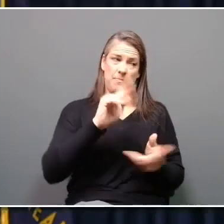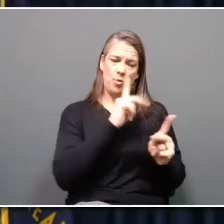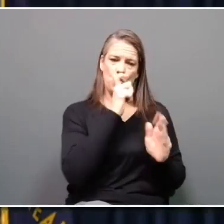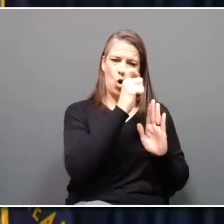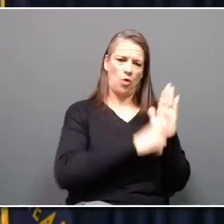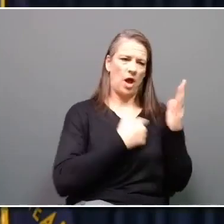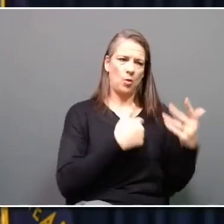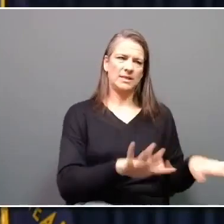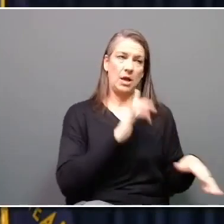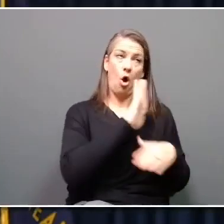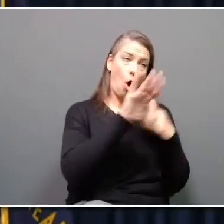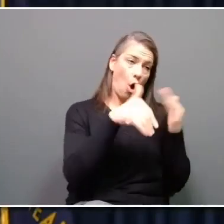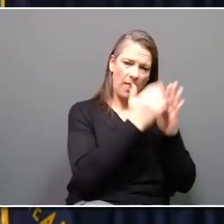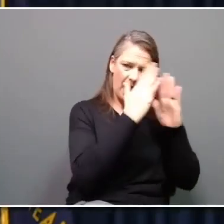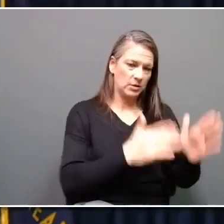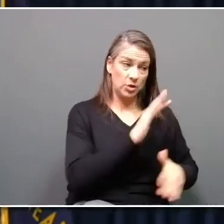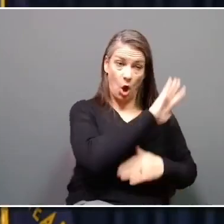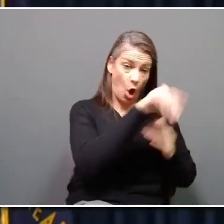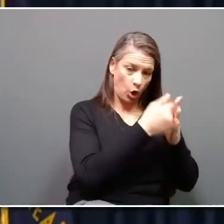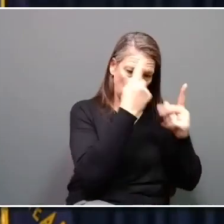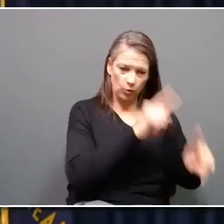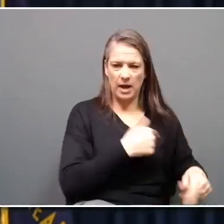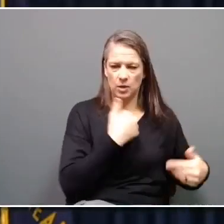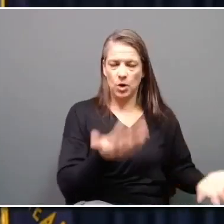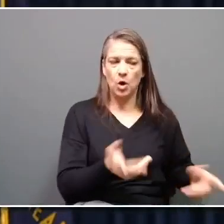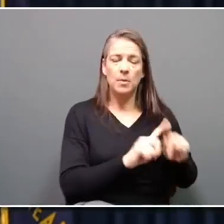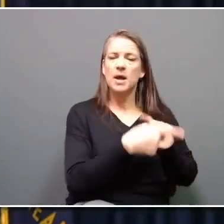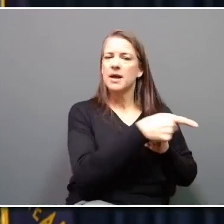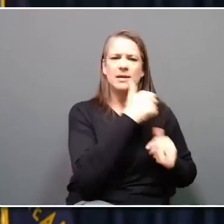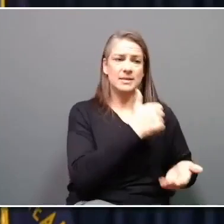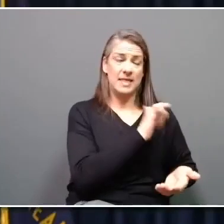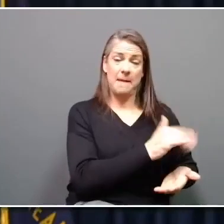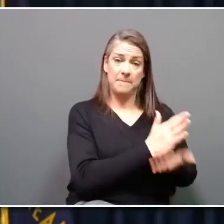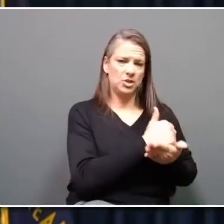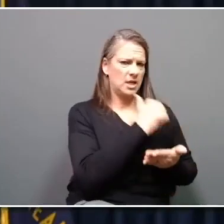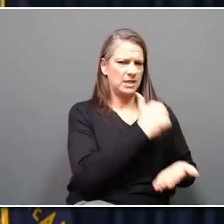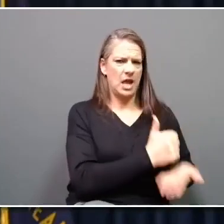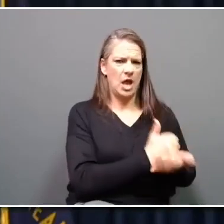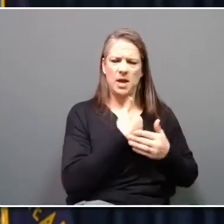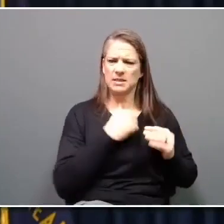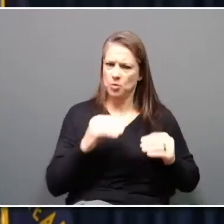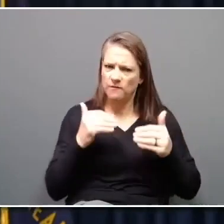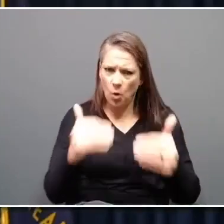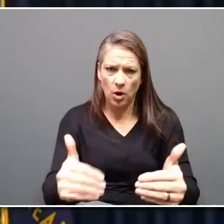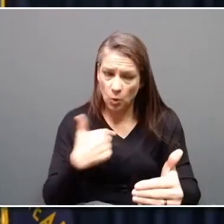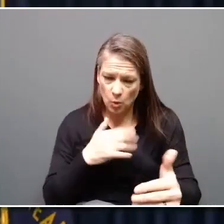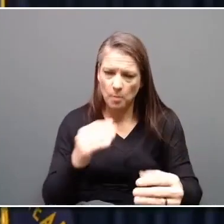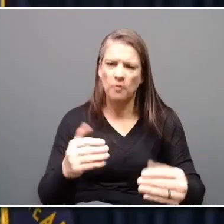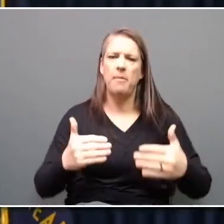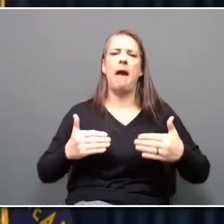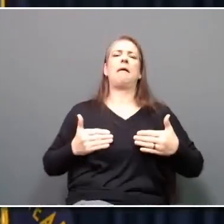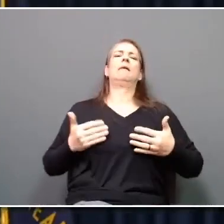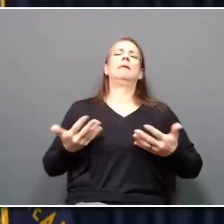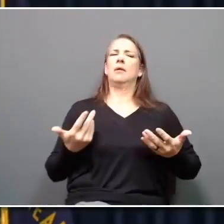the House. I don't know that they all agree with it. Not only doesn't help us move forward, it pushes us backwards. When you